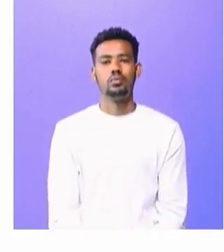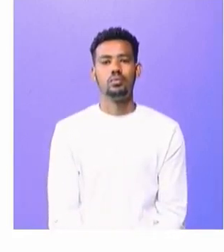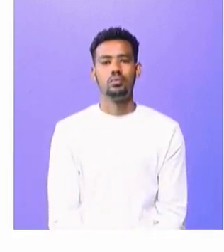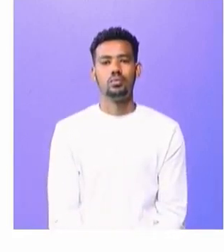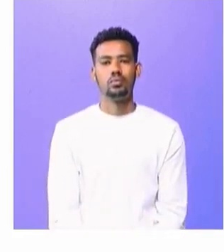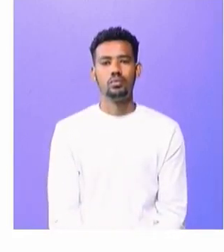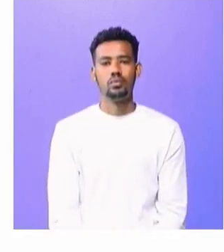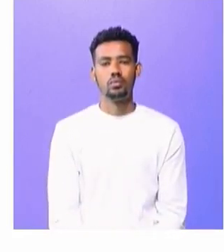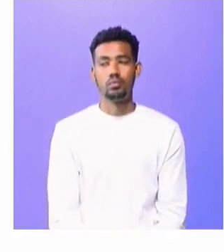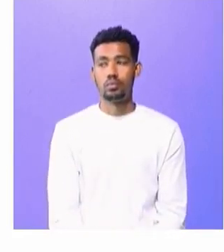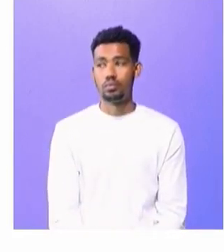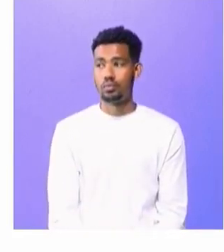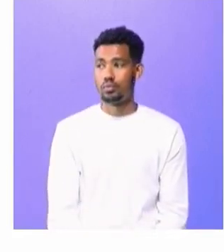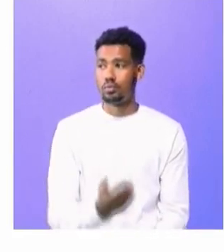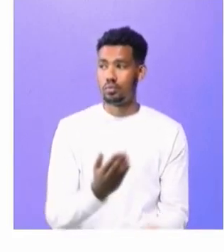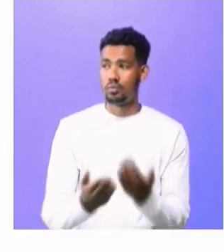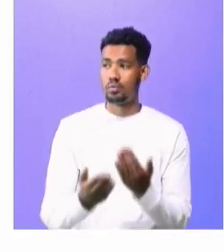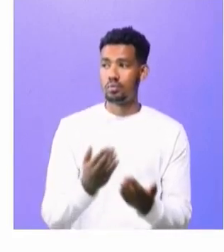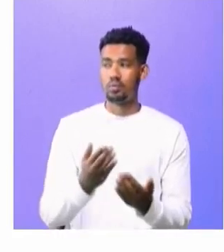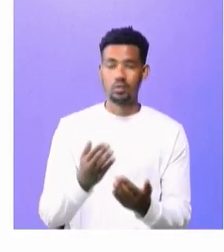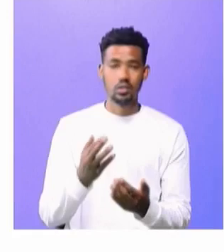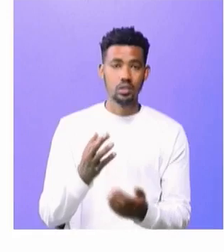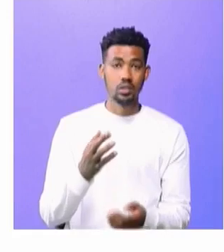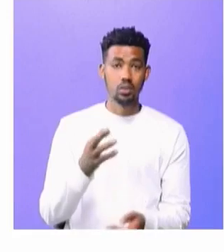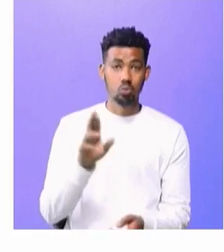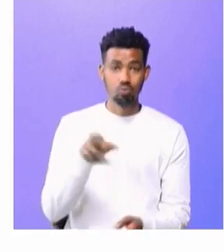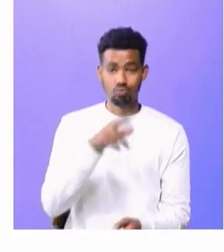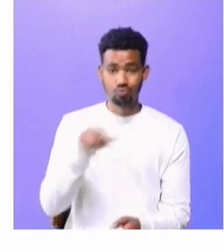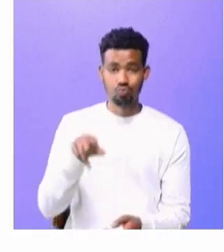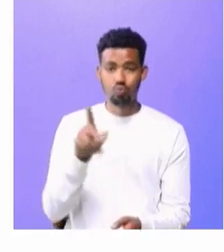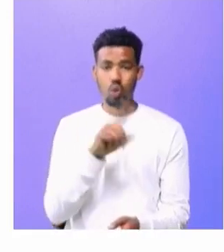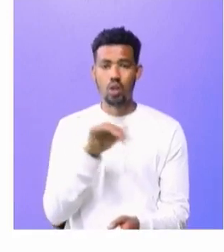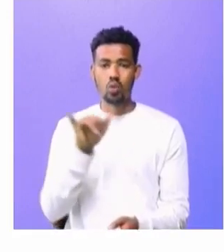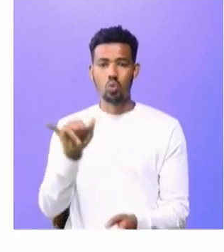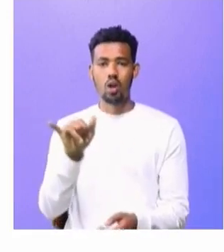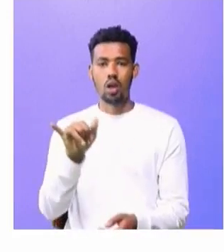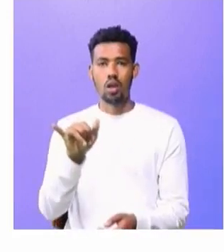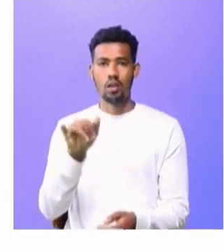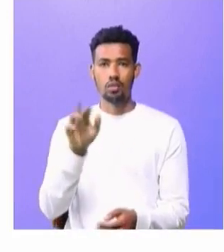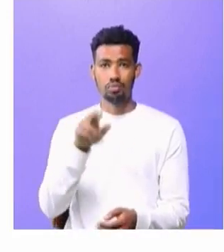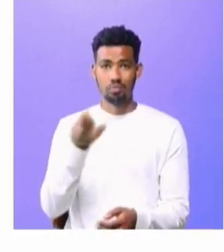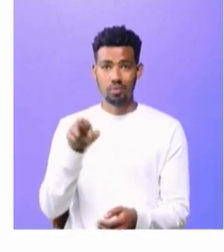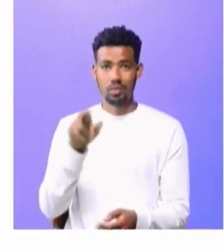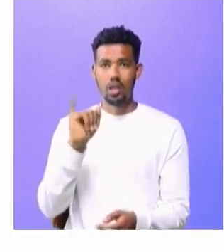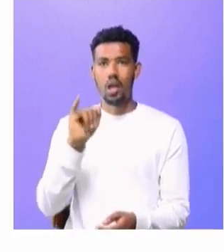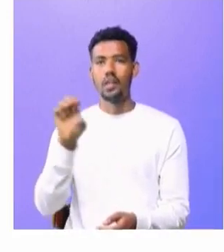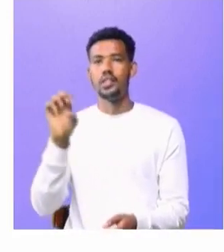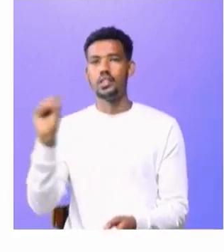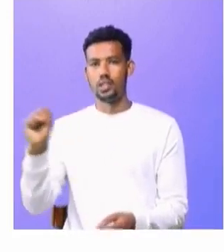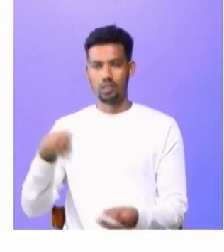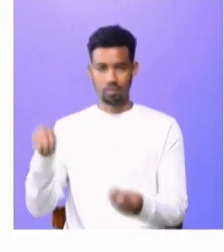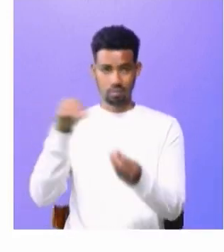We're going to cancel y and babies.